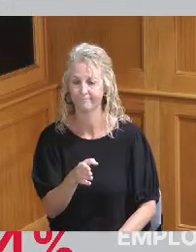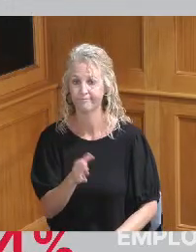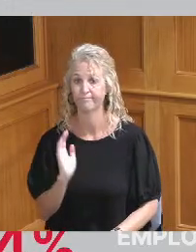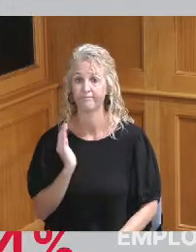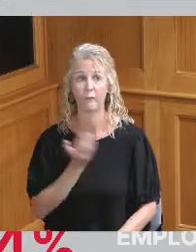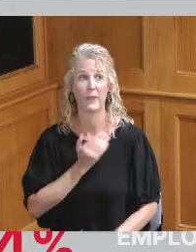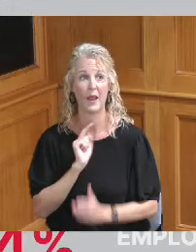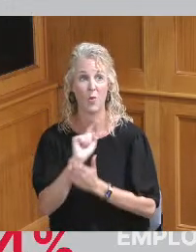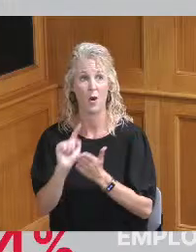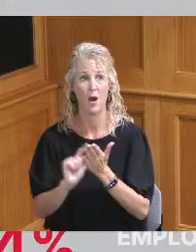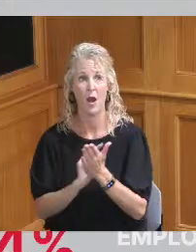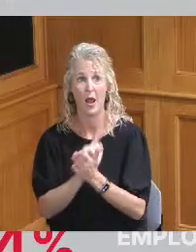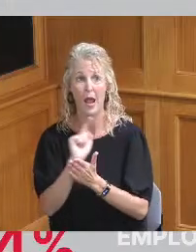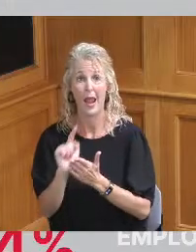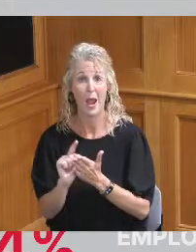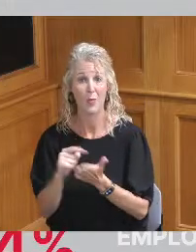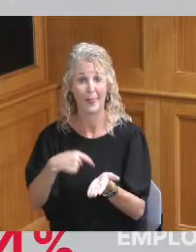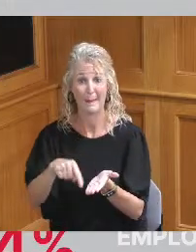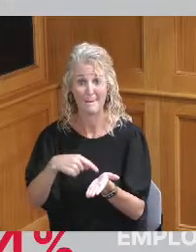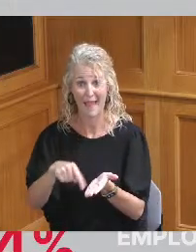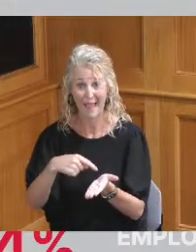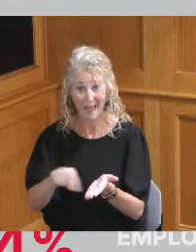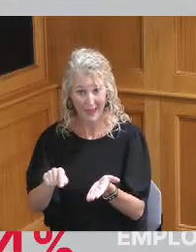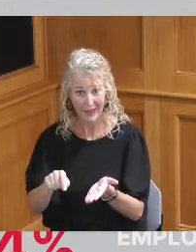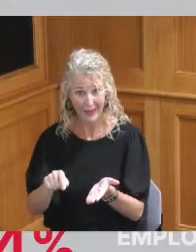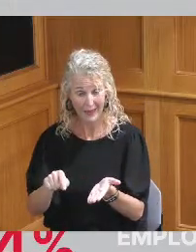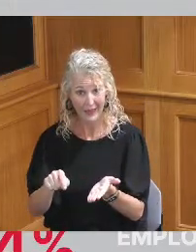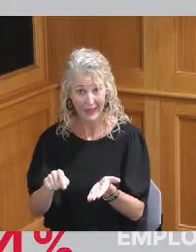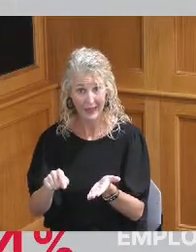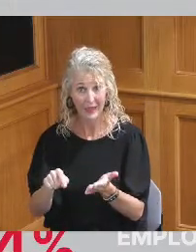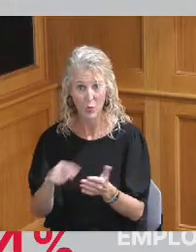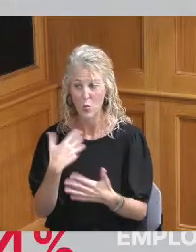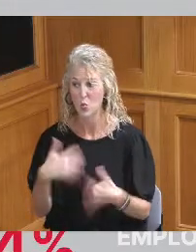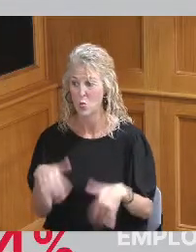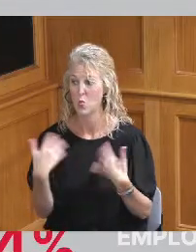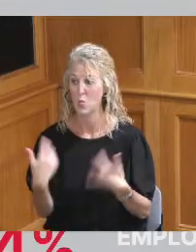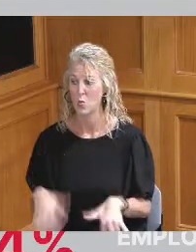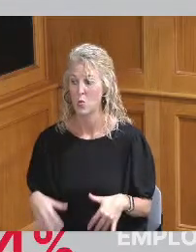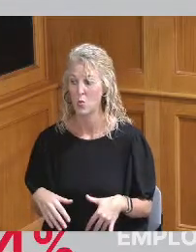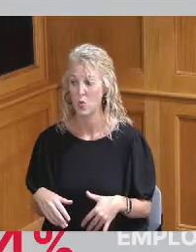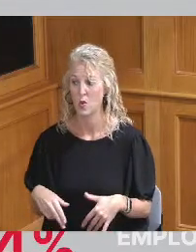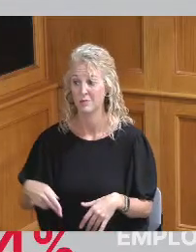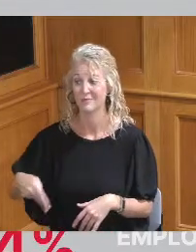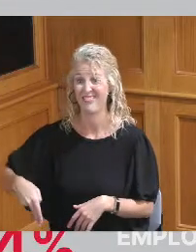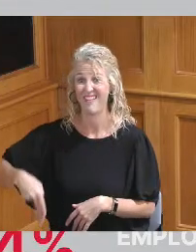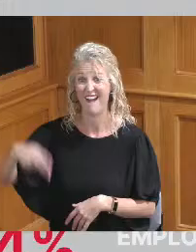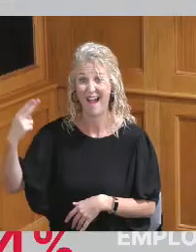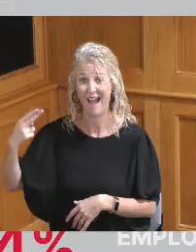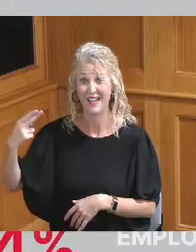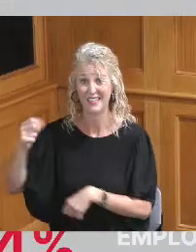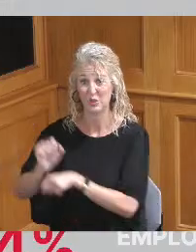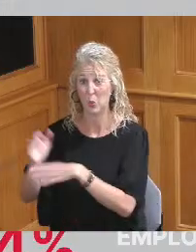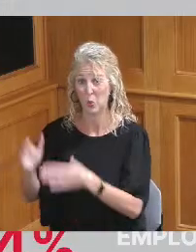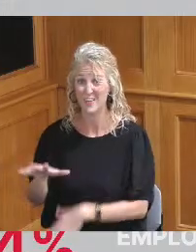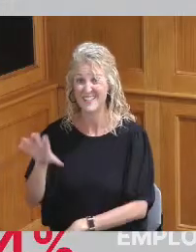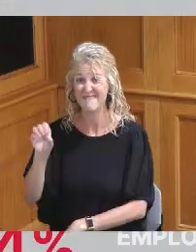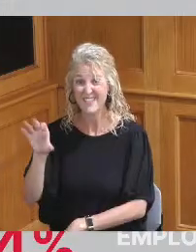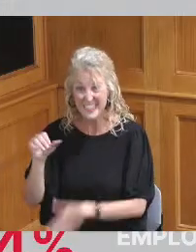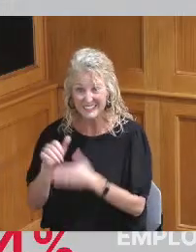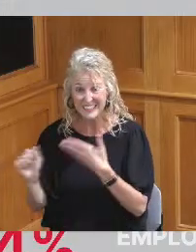our hourly wages, the key indicator is the highest earner makes $50 per